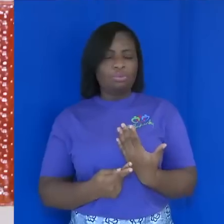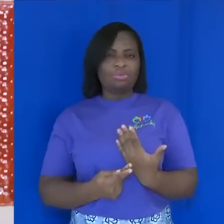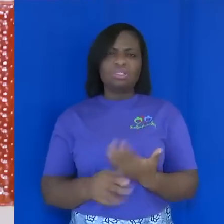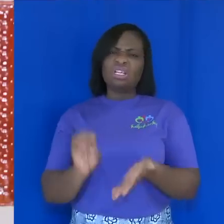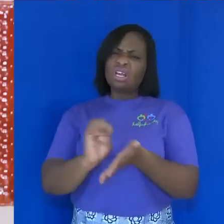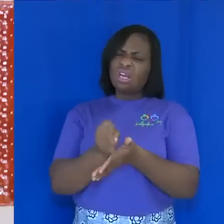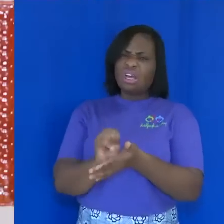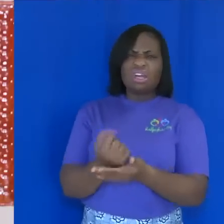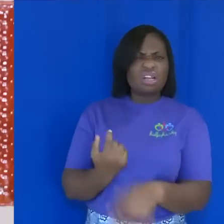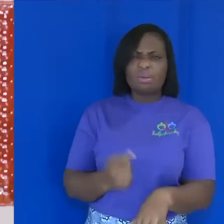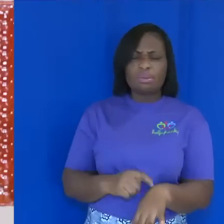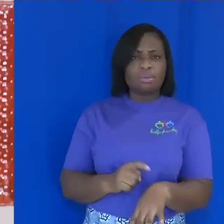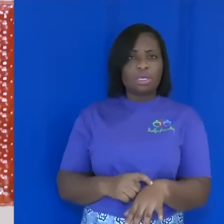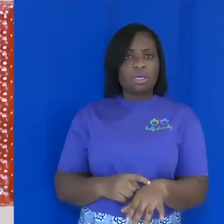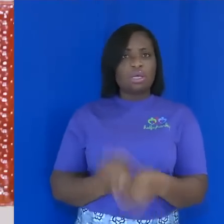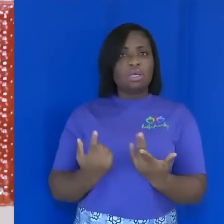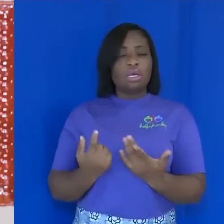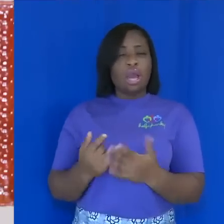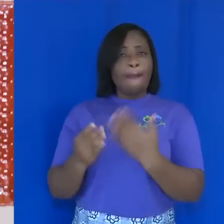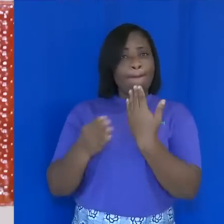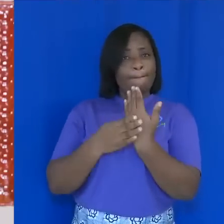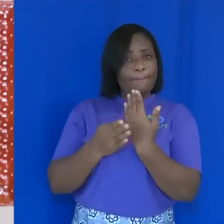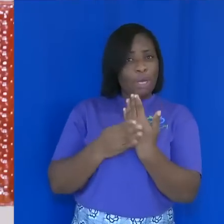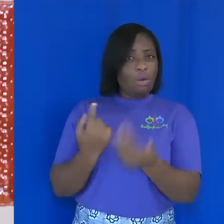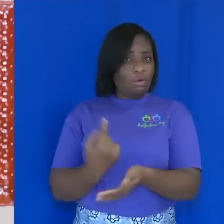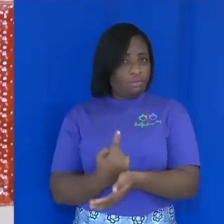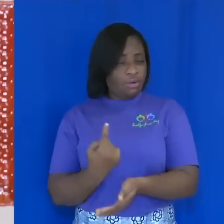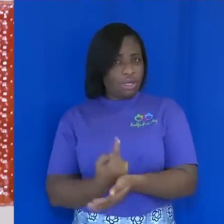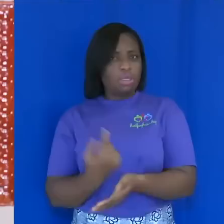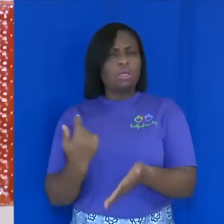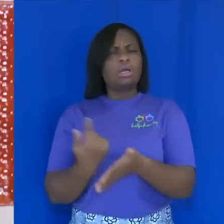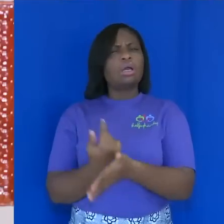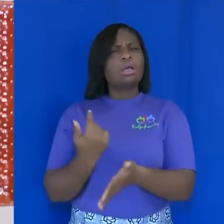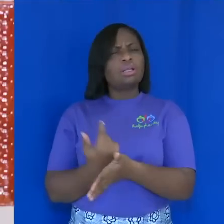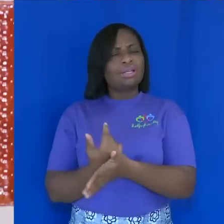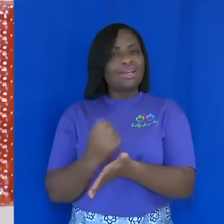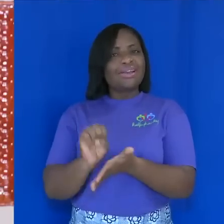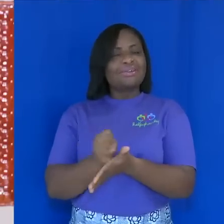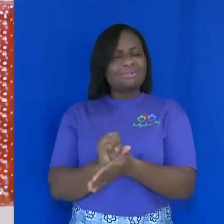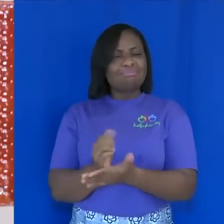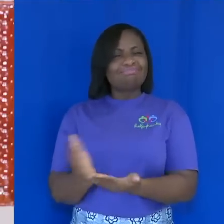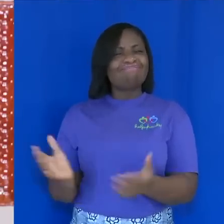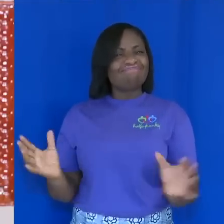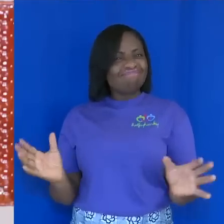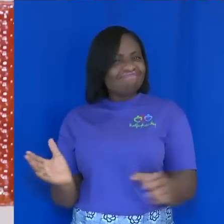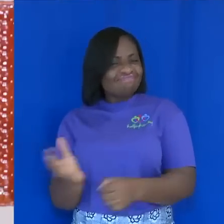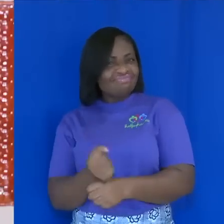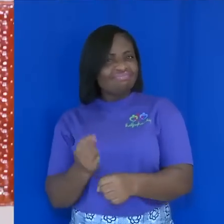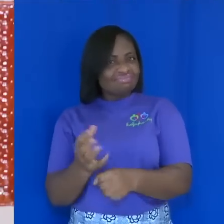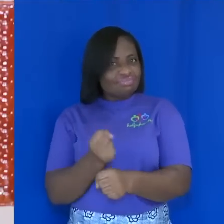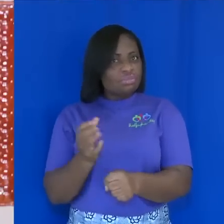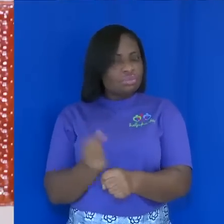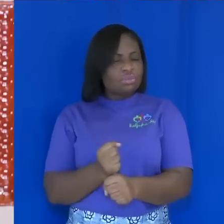economic front, according to the Bank of Ghana, the Ghanaian economy is recovering faster than